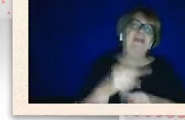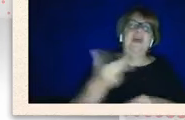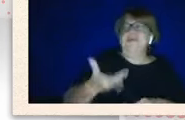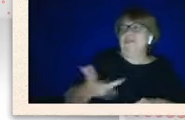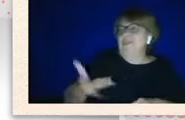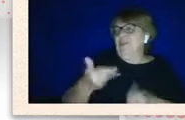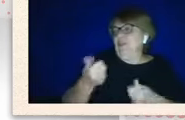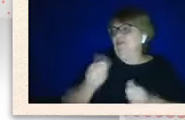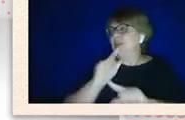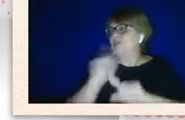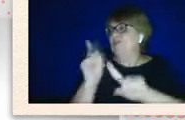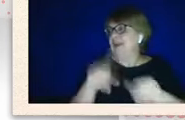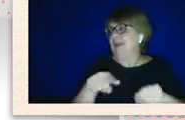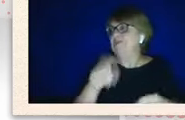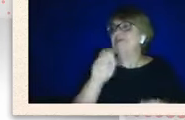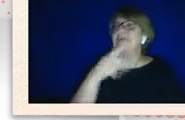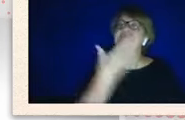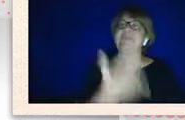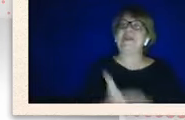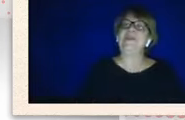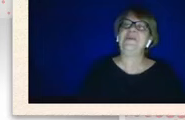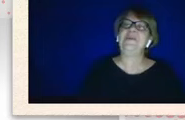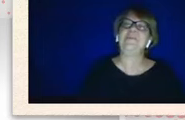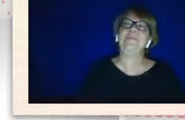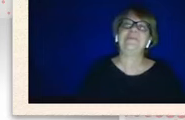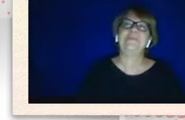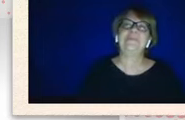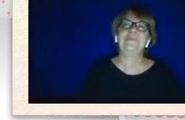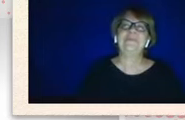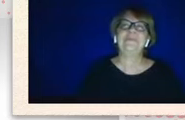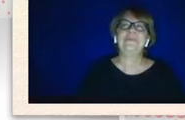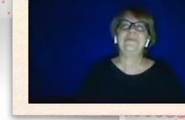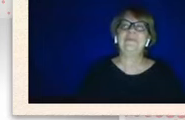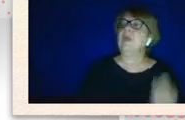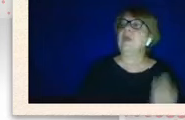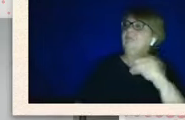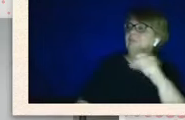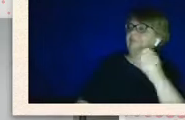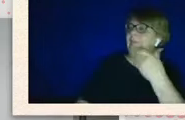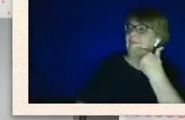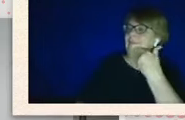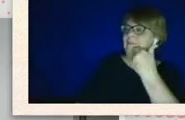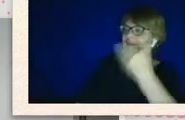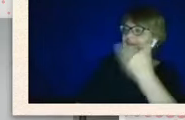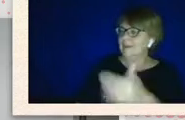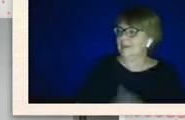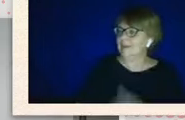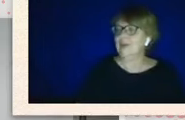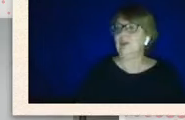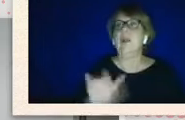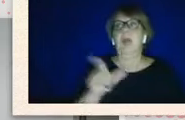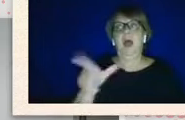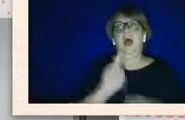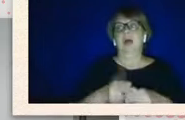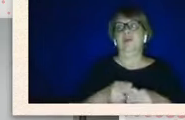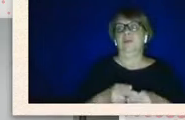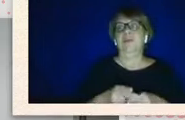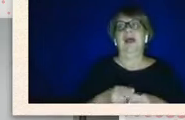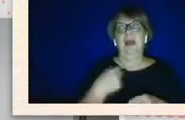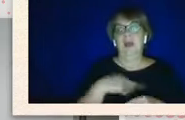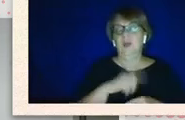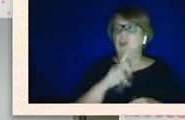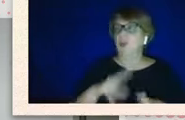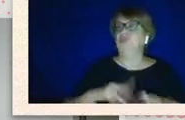you. Thank you. Yeah, thanks, Deborah. As you mentioned, we are taking questions. So if you do